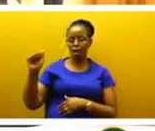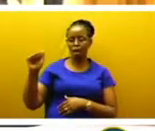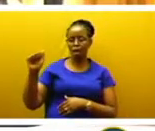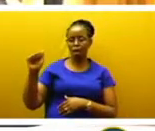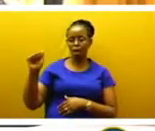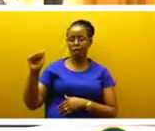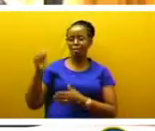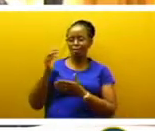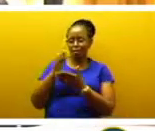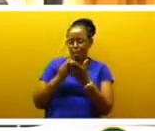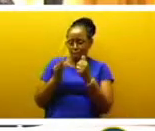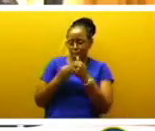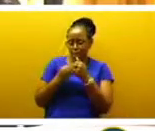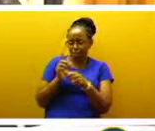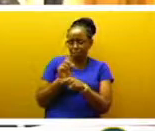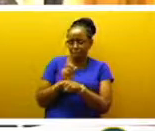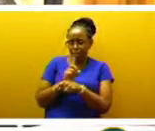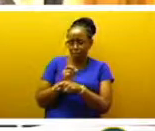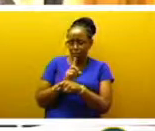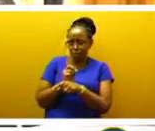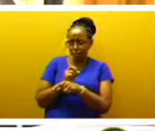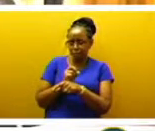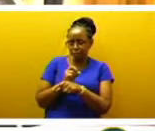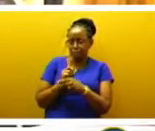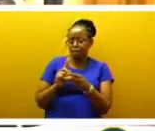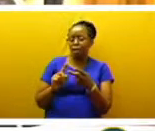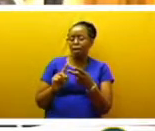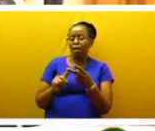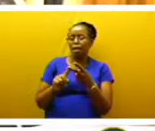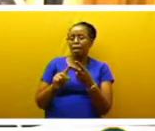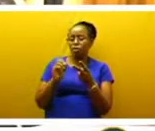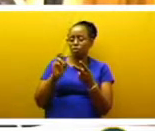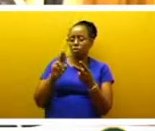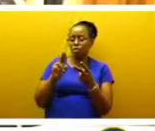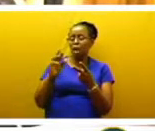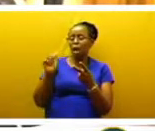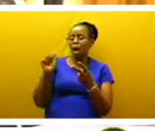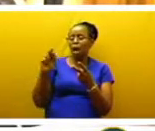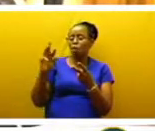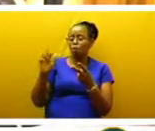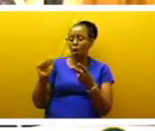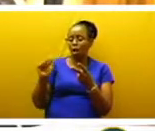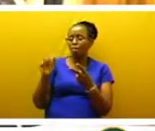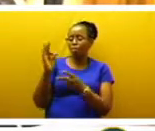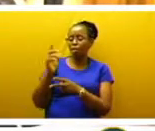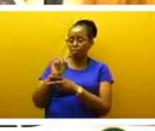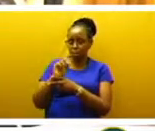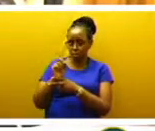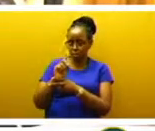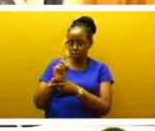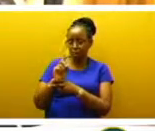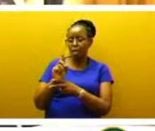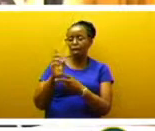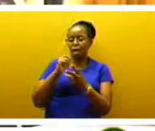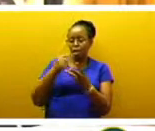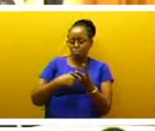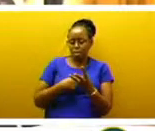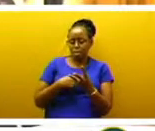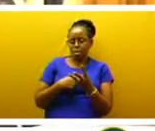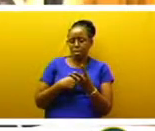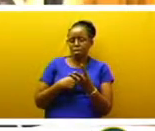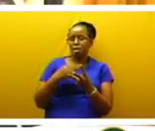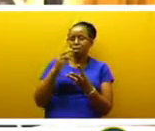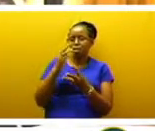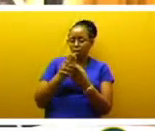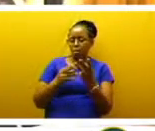some 8 minutes, and Dr. Arroa some 3 minutes, and yours truly some